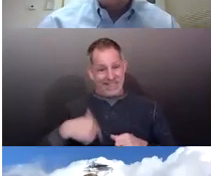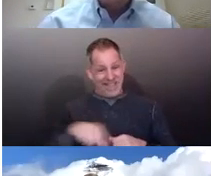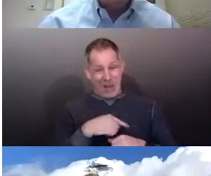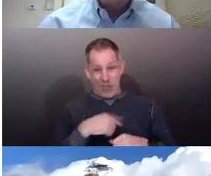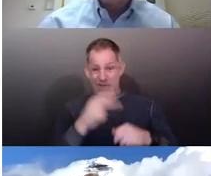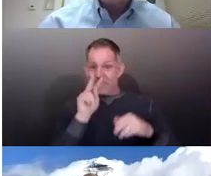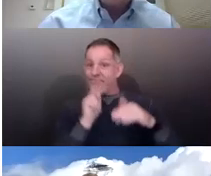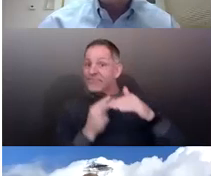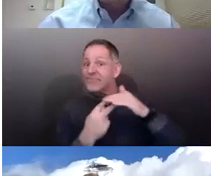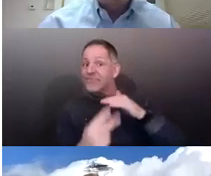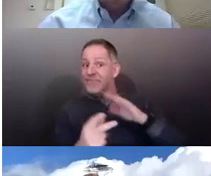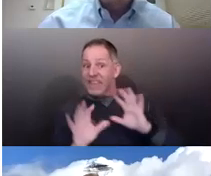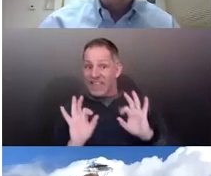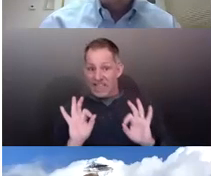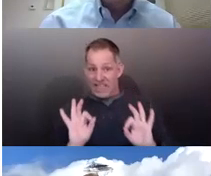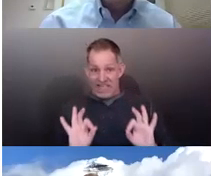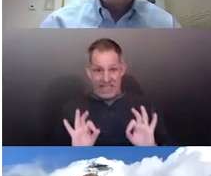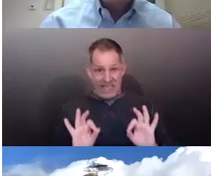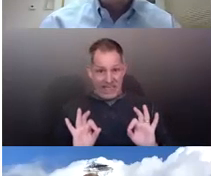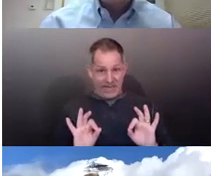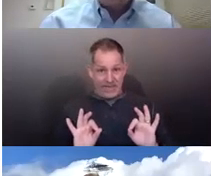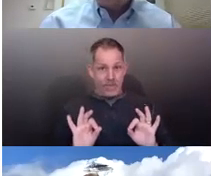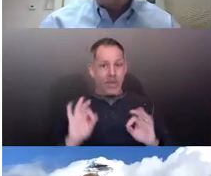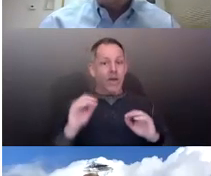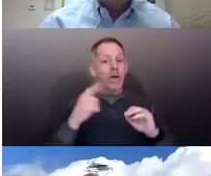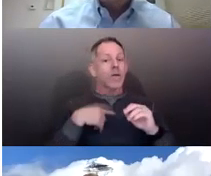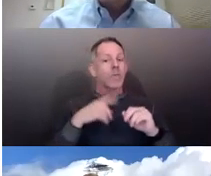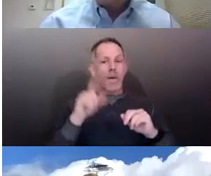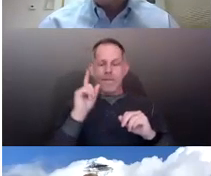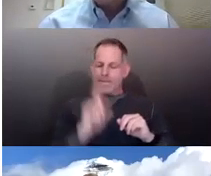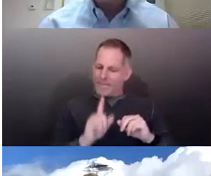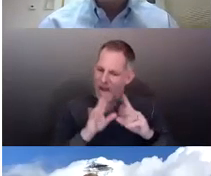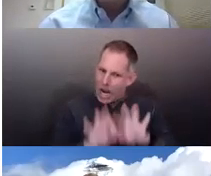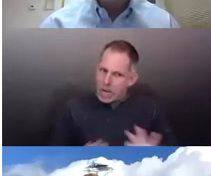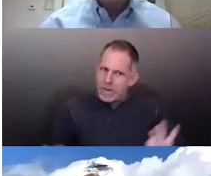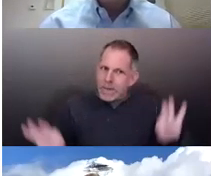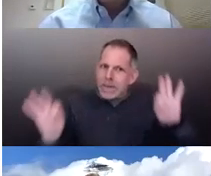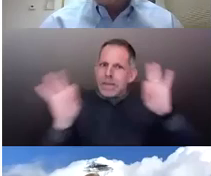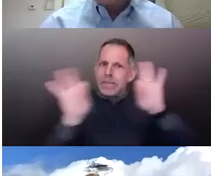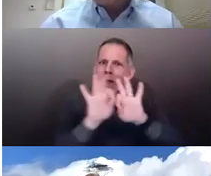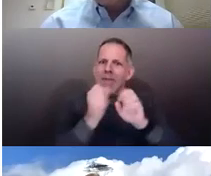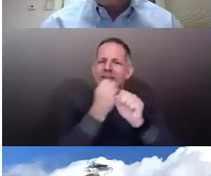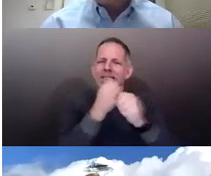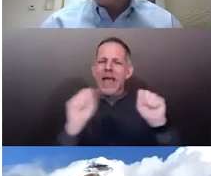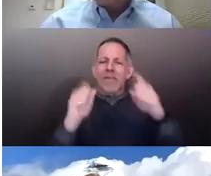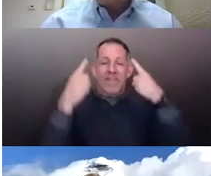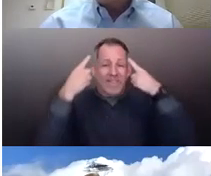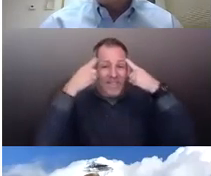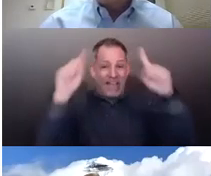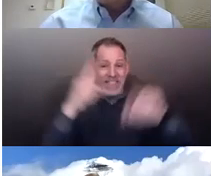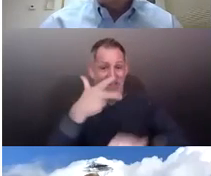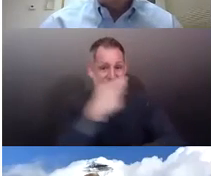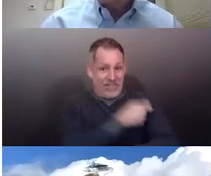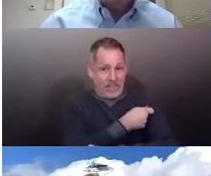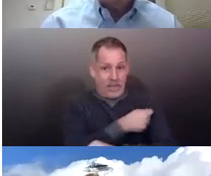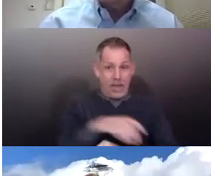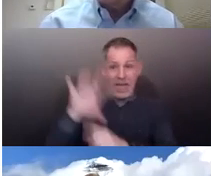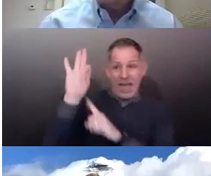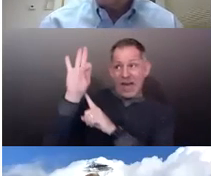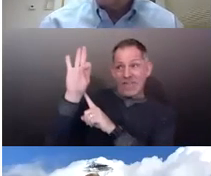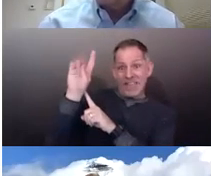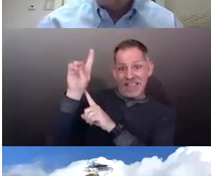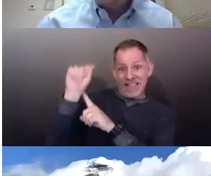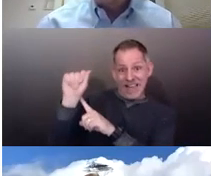safe and effective vaccine. It won't clear the FDA, CDC, and Also, the Washington State Department of Health has